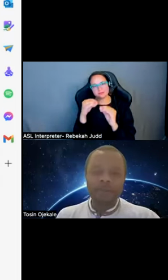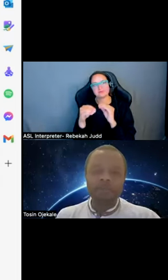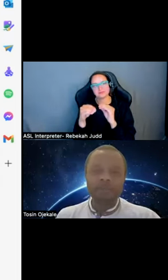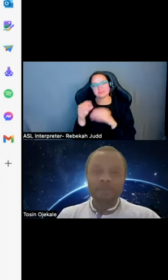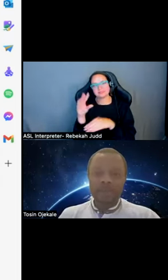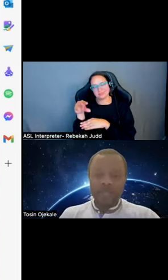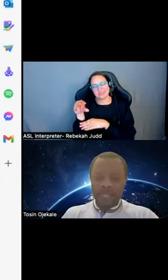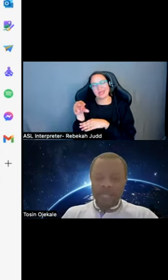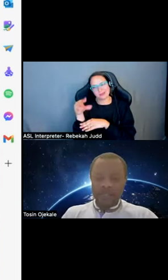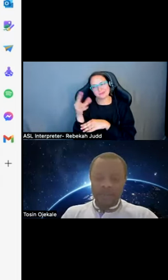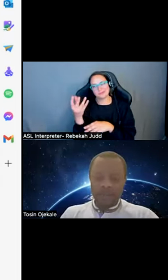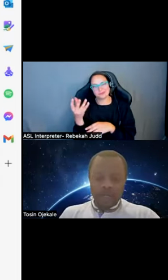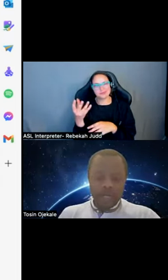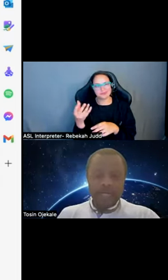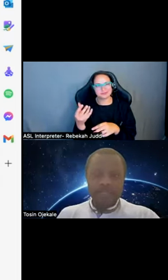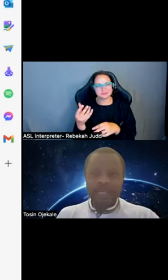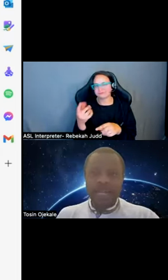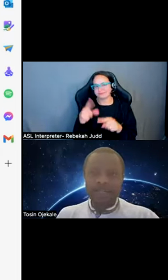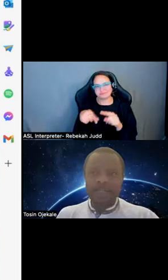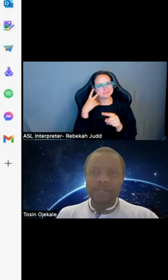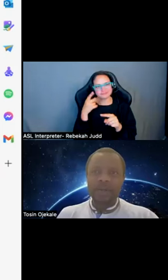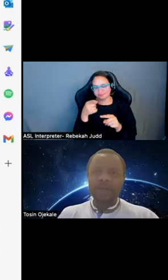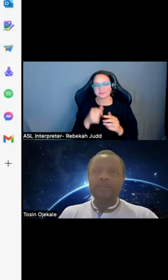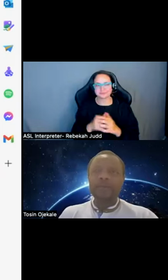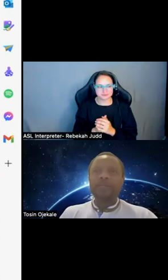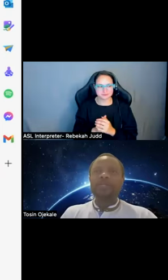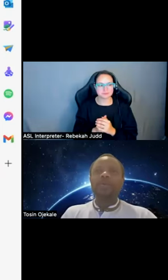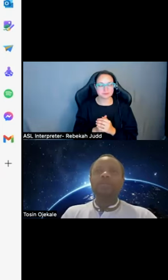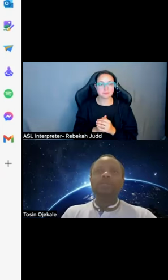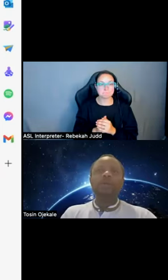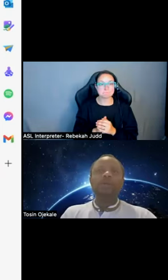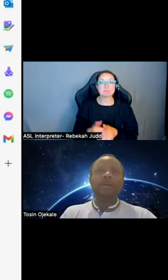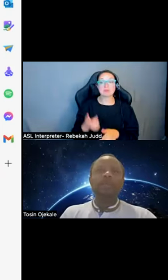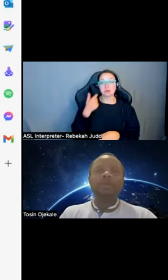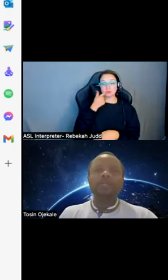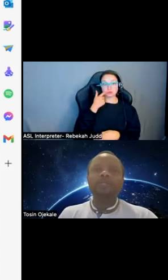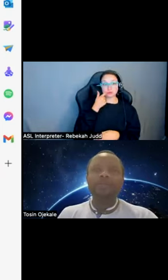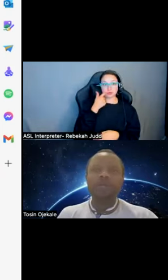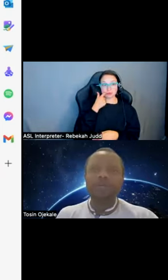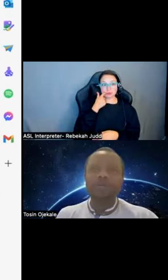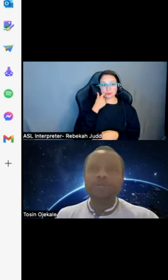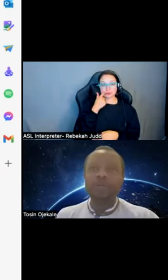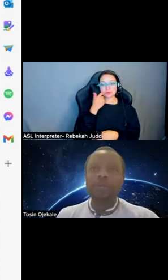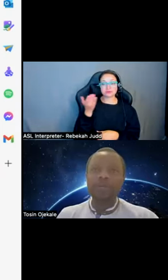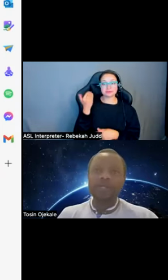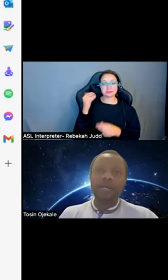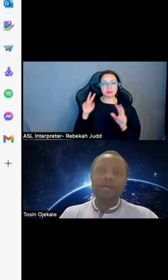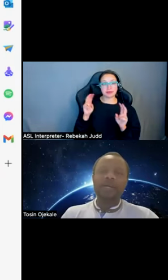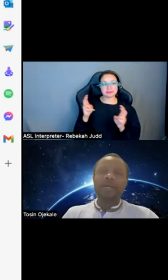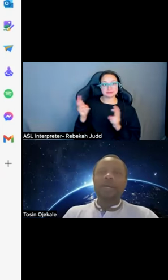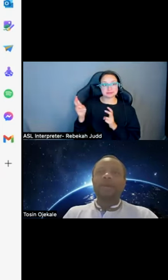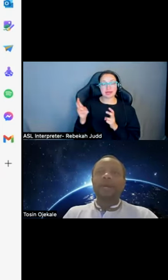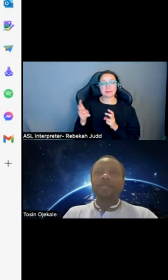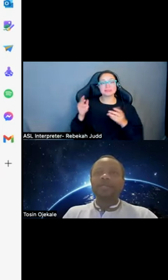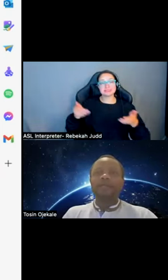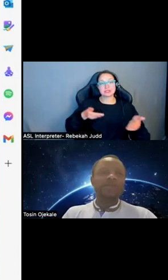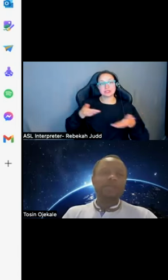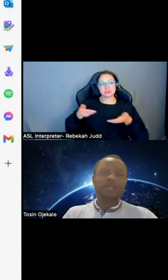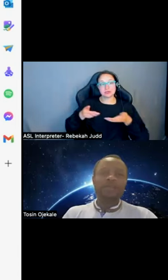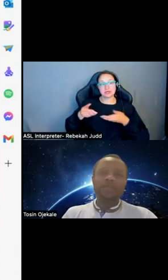So, yeah, so in the last couple of topics, so we talked about introduction to computer,